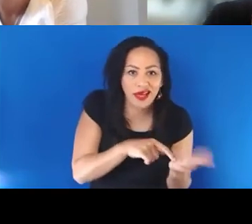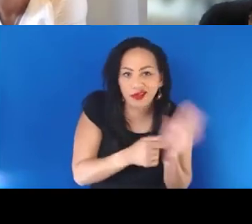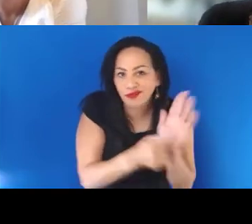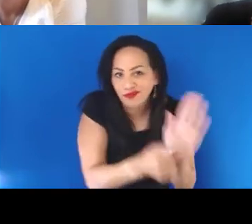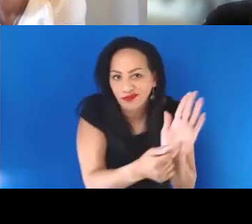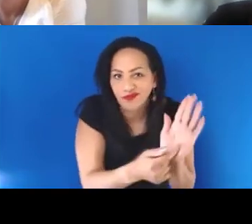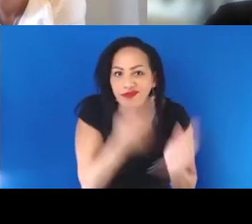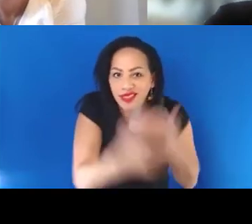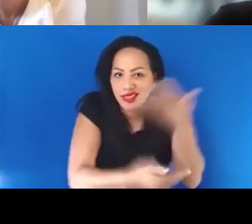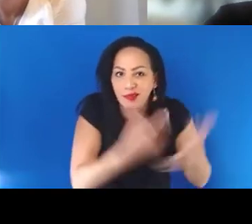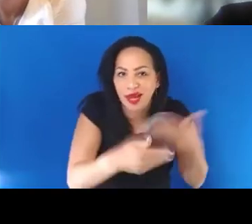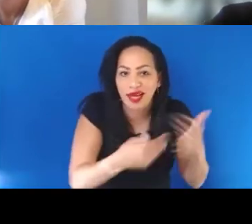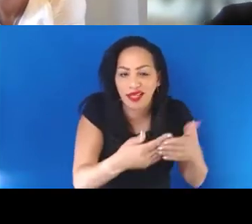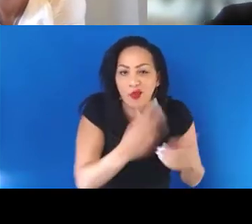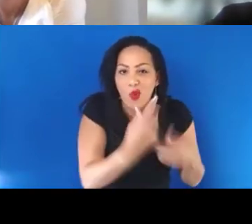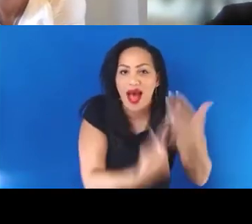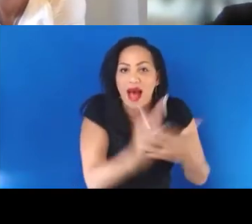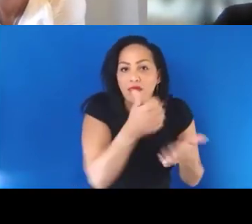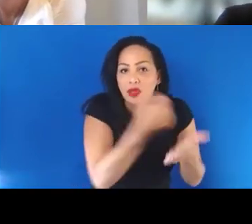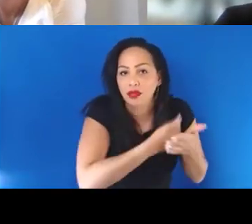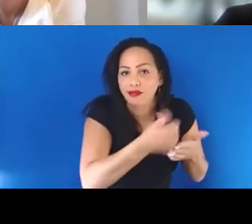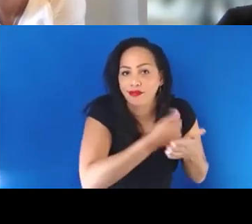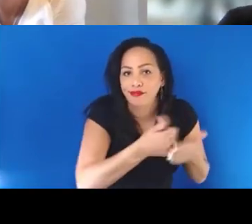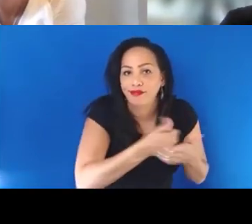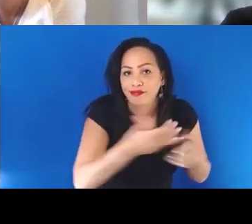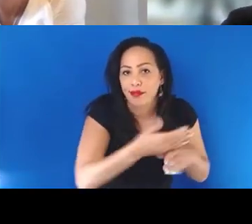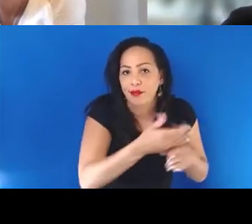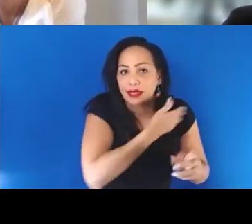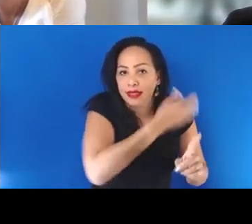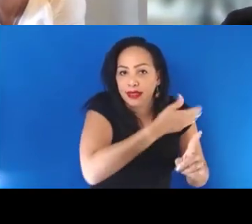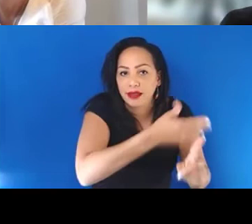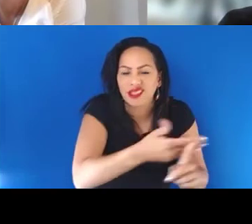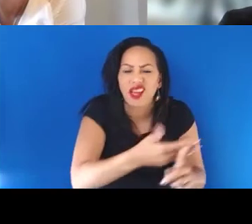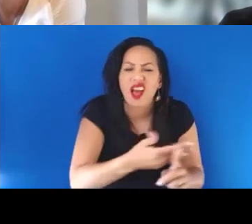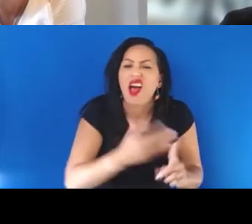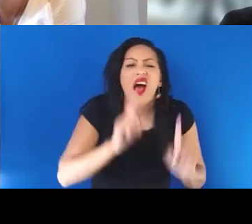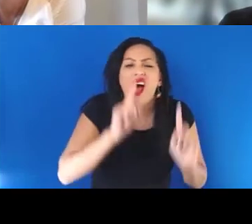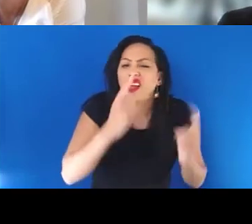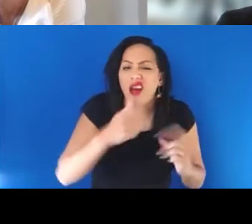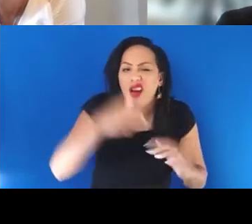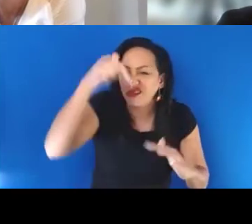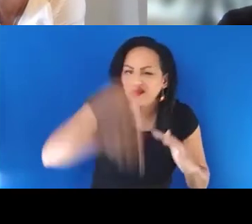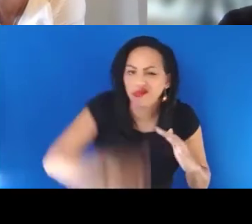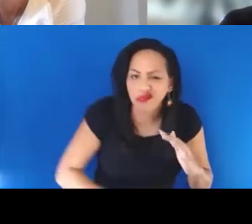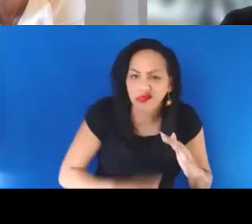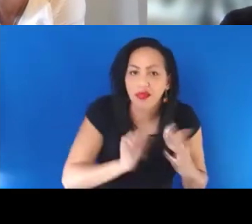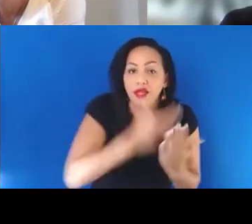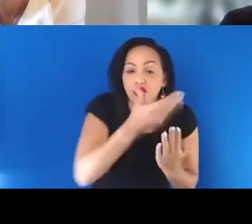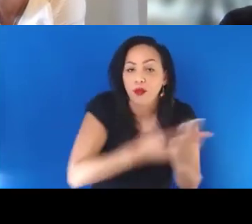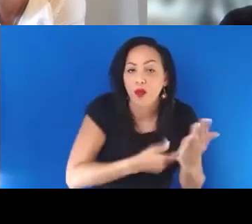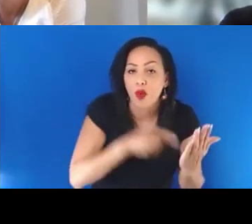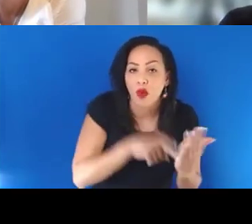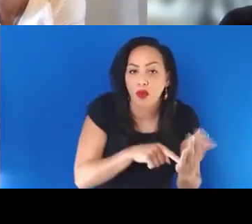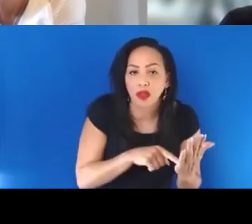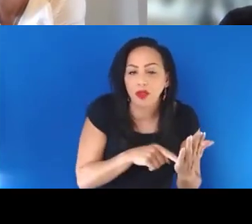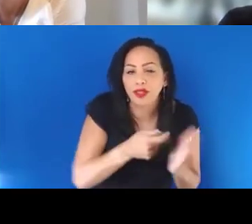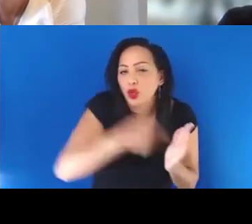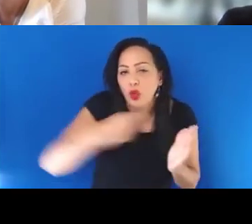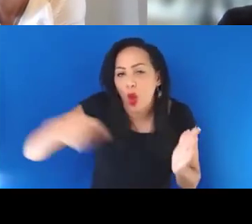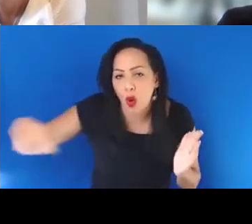I wish I could go a bit more into that, but it would really take too long. So I just want to say that since the murder of George